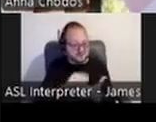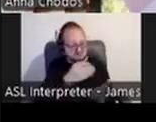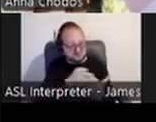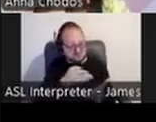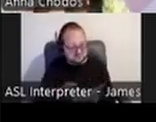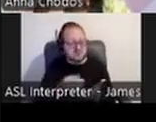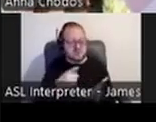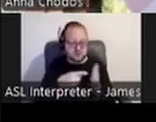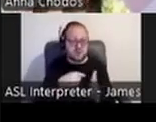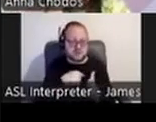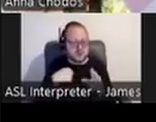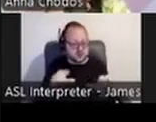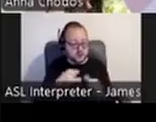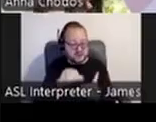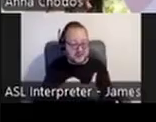of life is better.